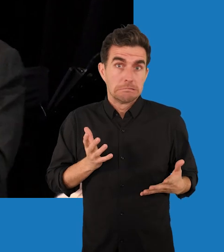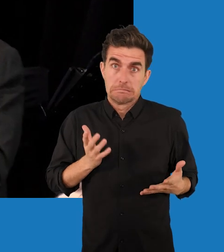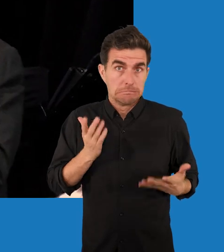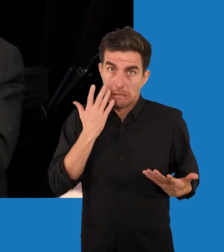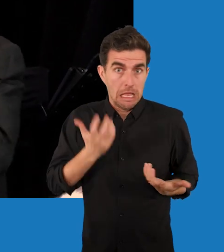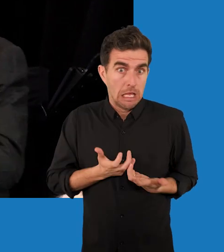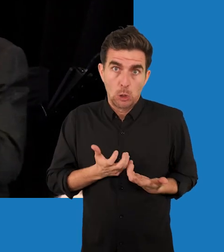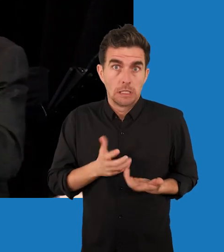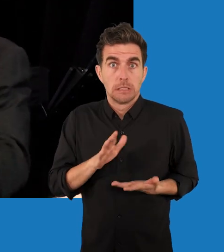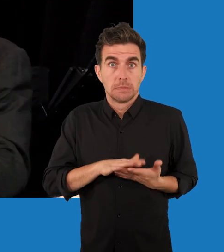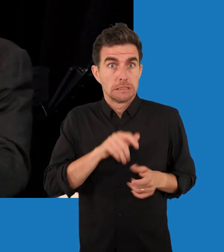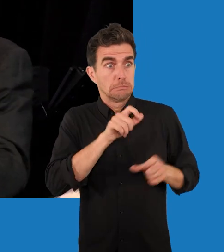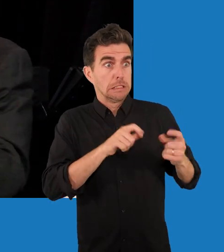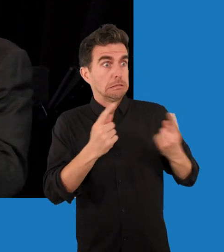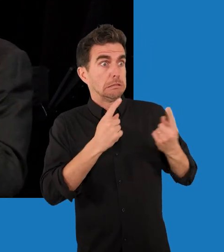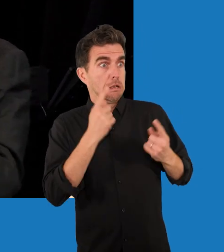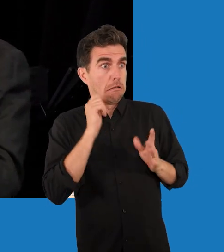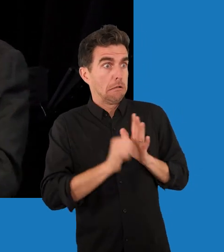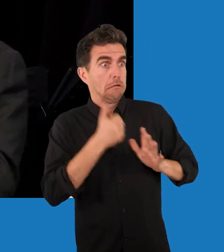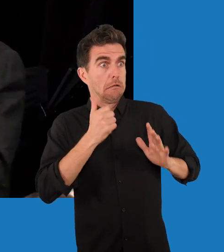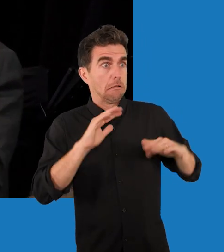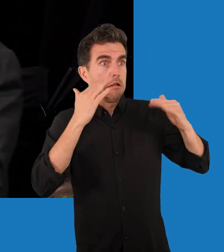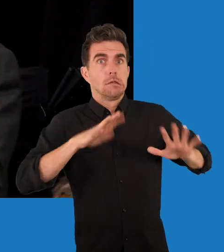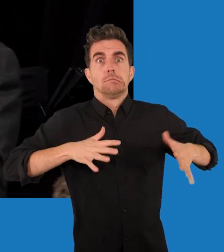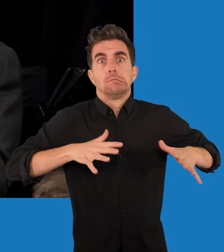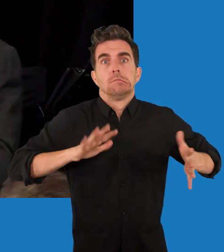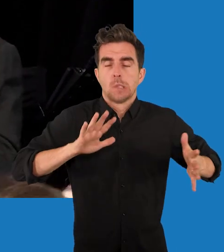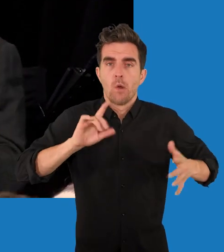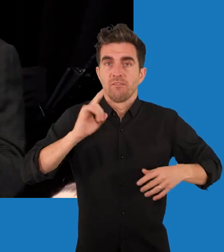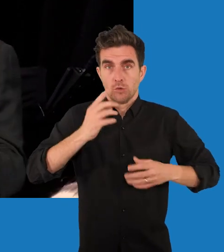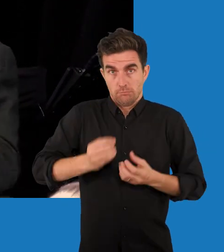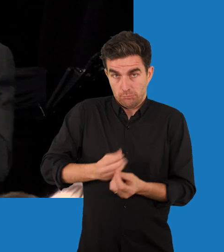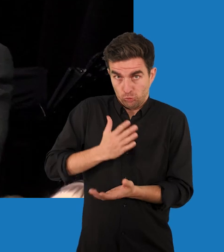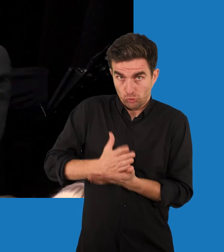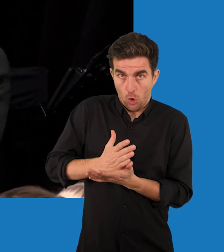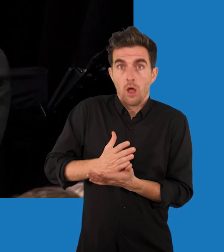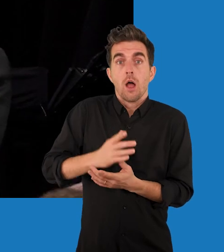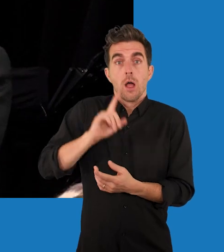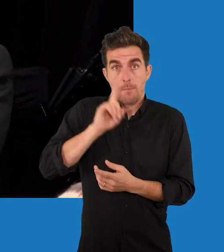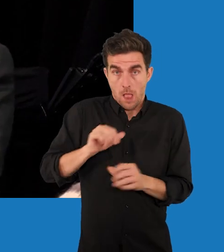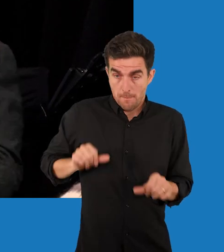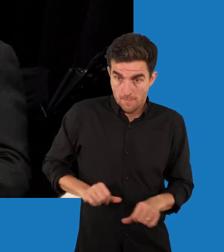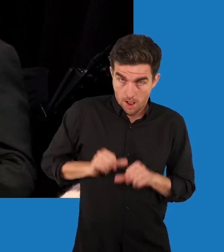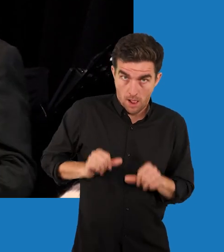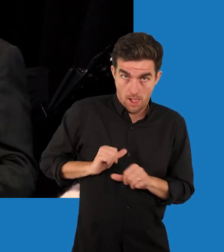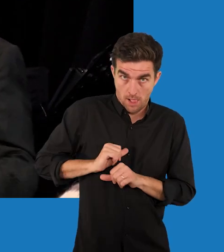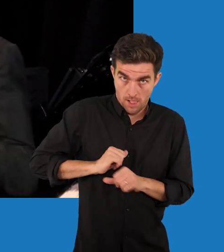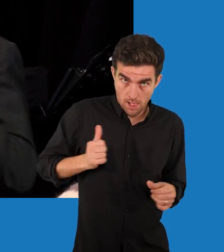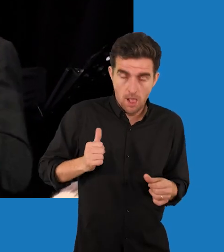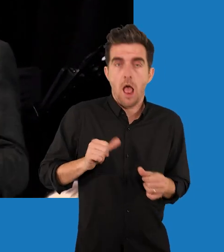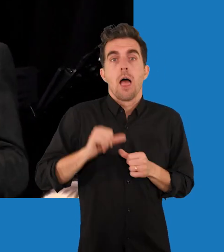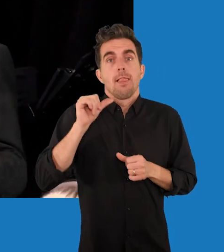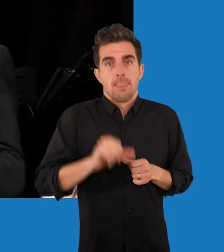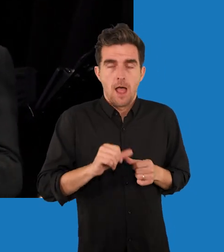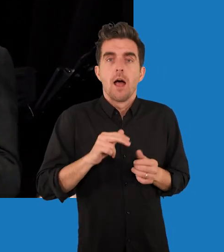if they don't, their chance of getting patients to successfully use it reduces. So the first thing is making sure that we've got the people side sorted.